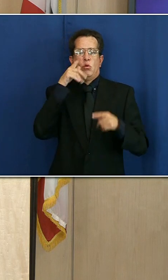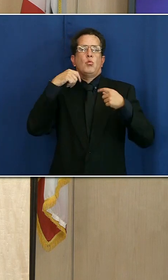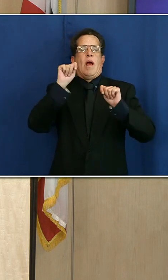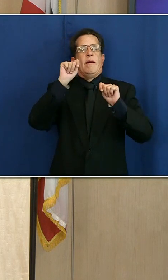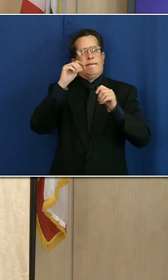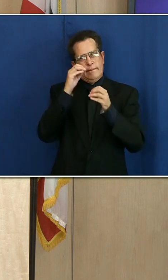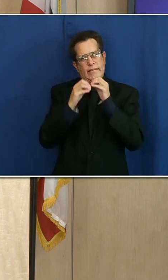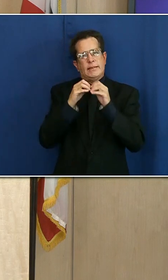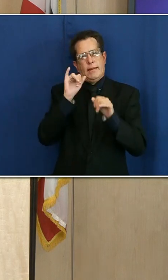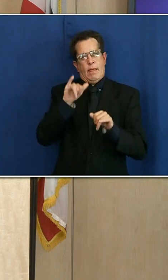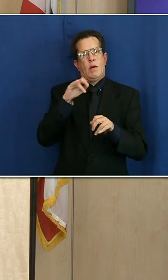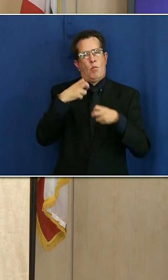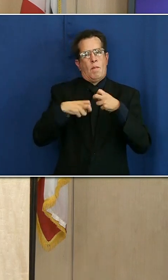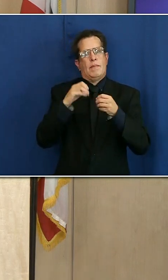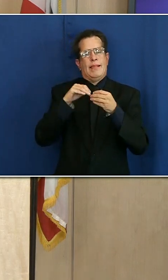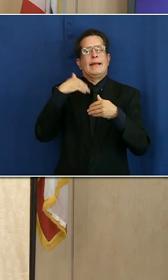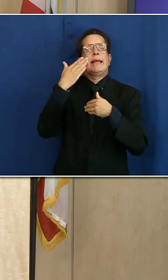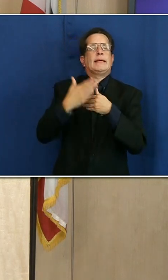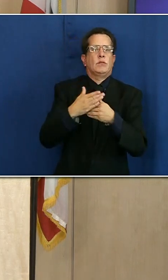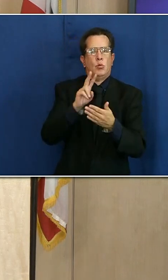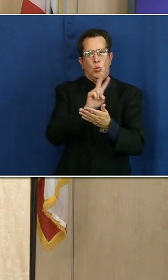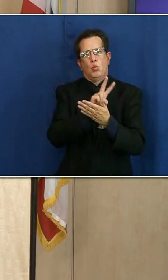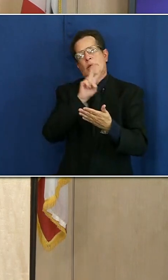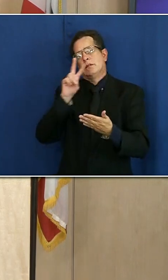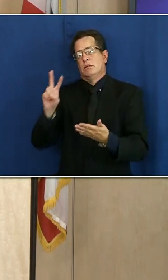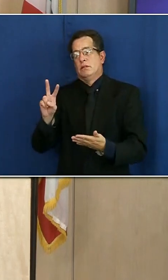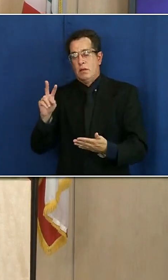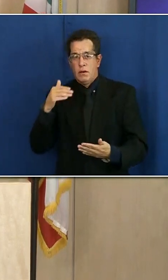2 weeks. Thank you.